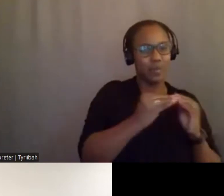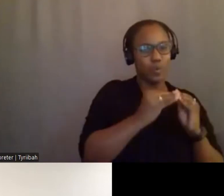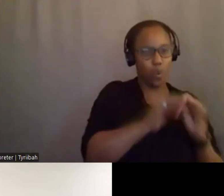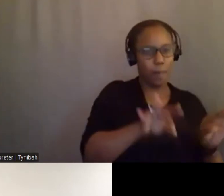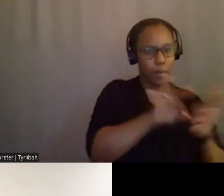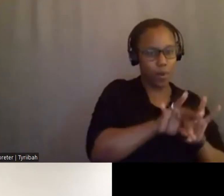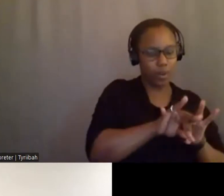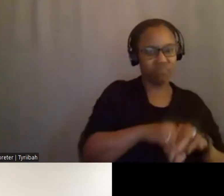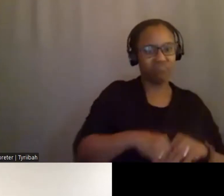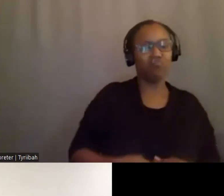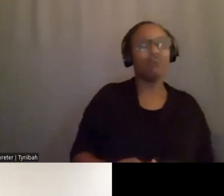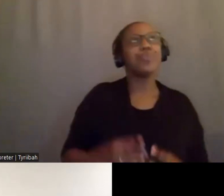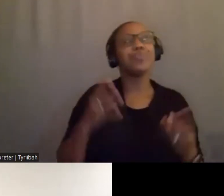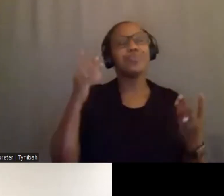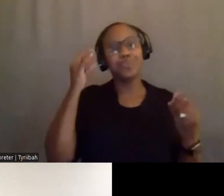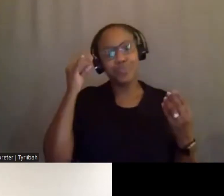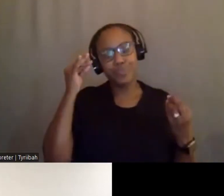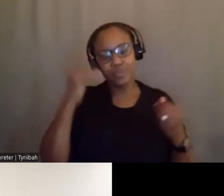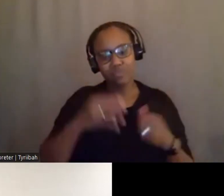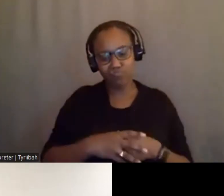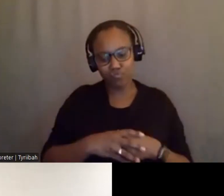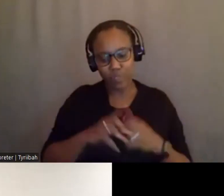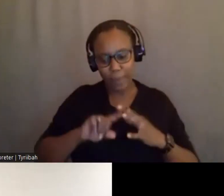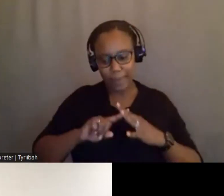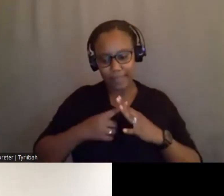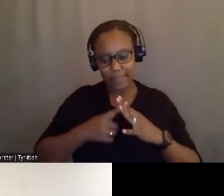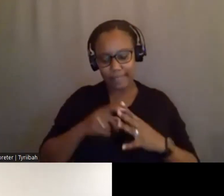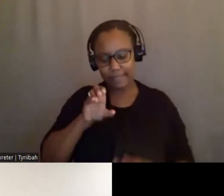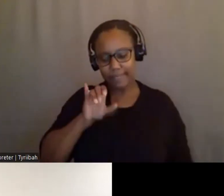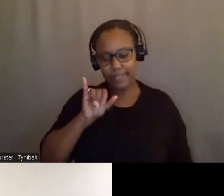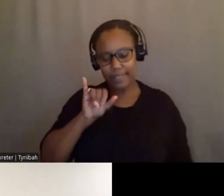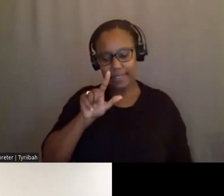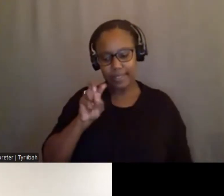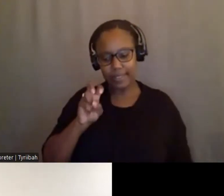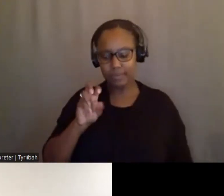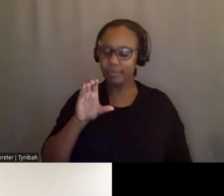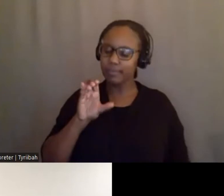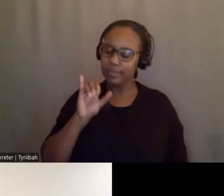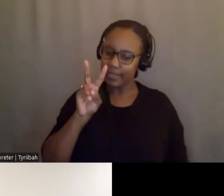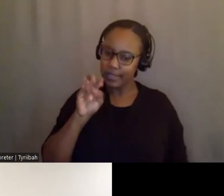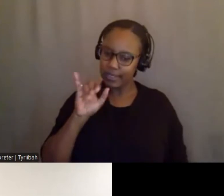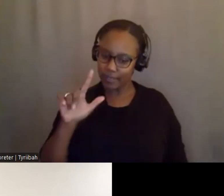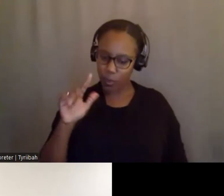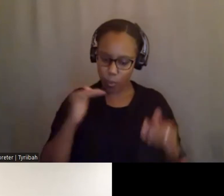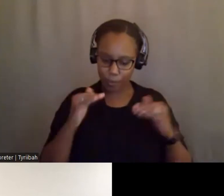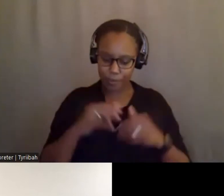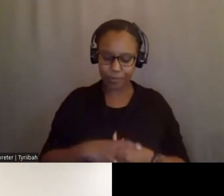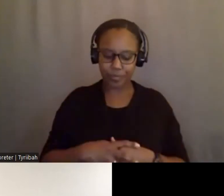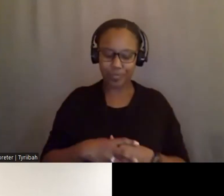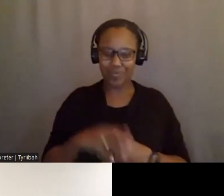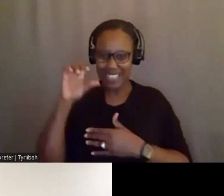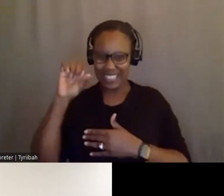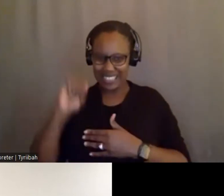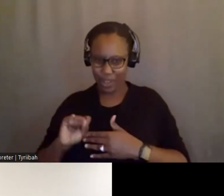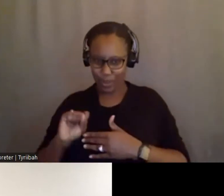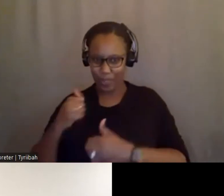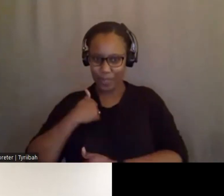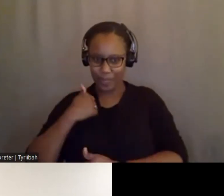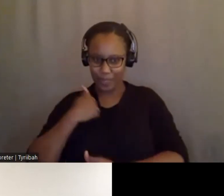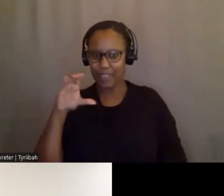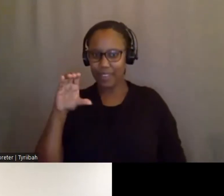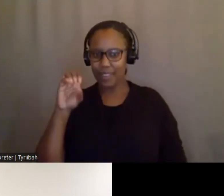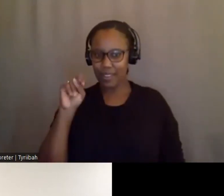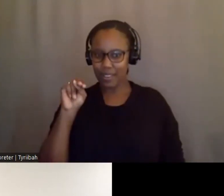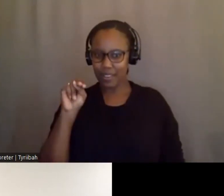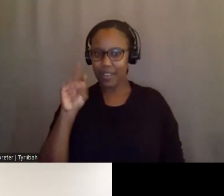with the beginning of the Civil War, the Confederacy is, you know, appealing to like different countries